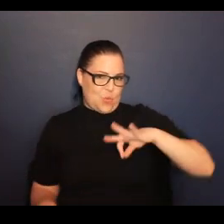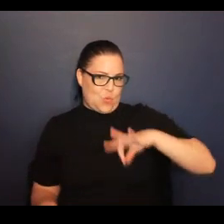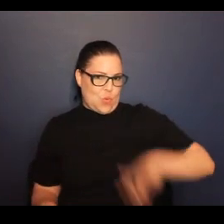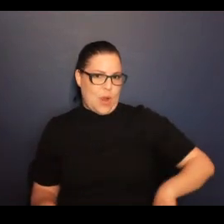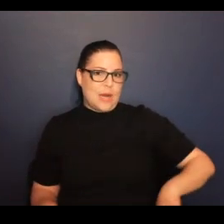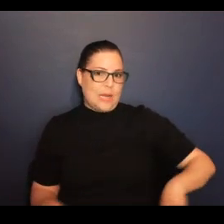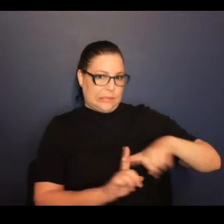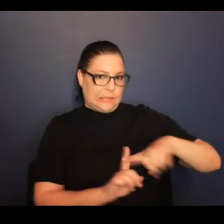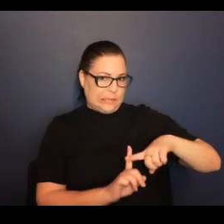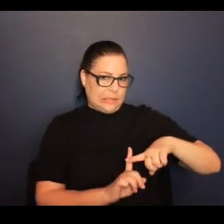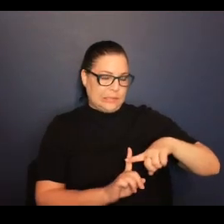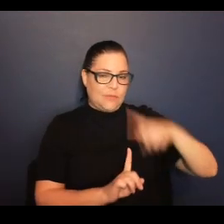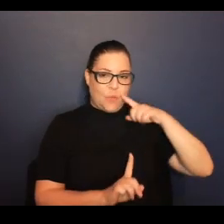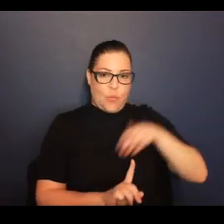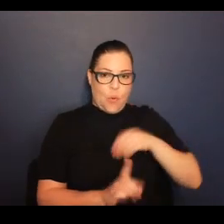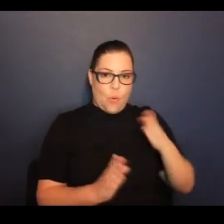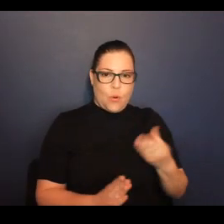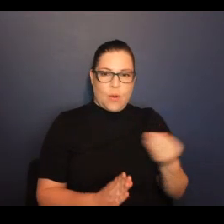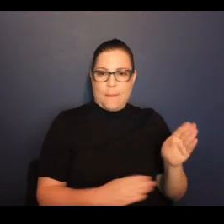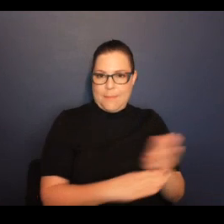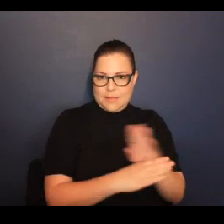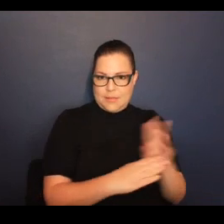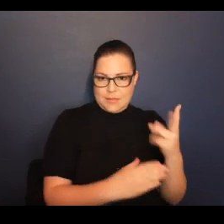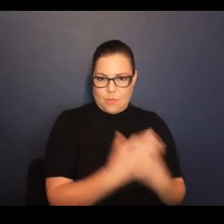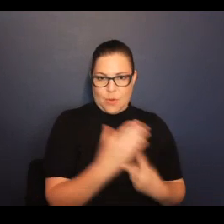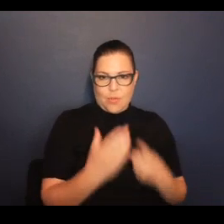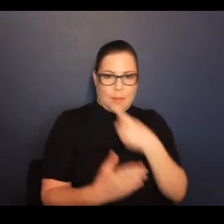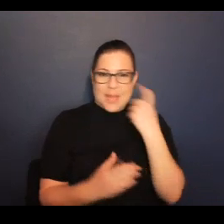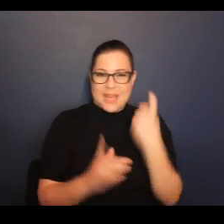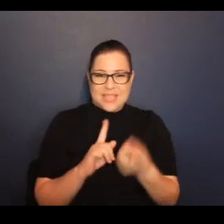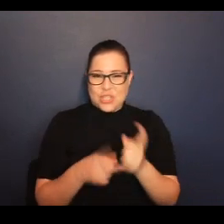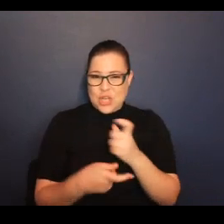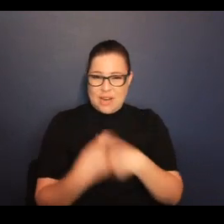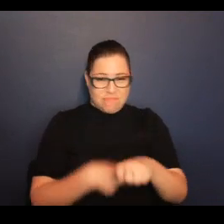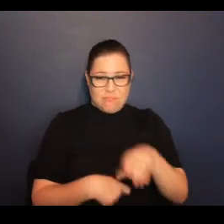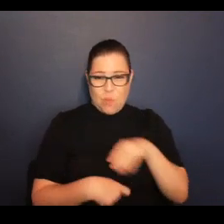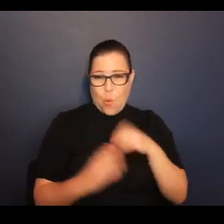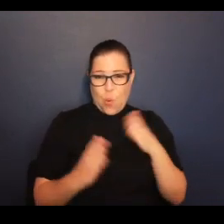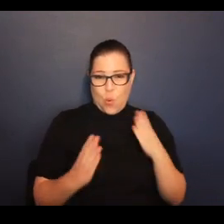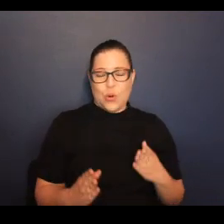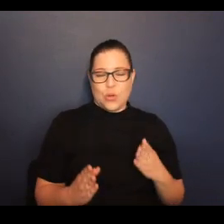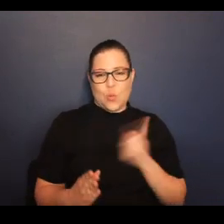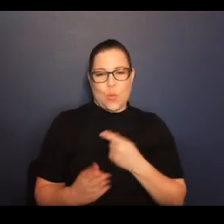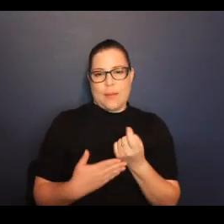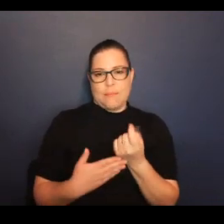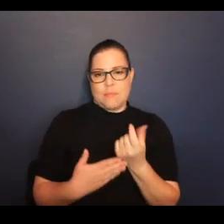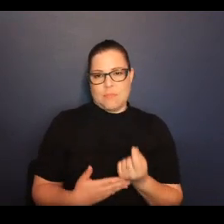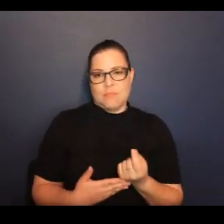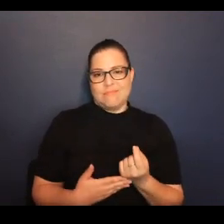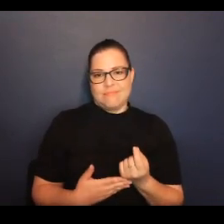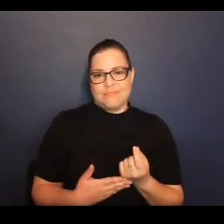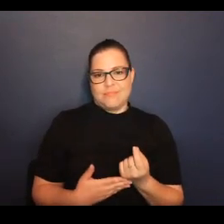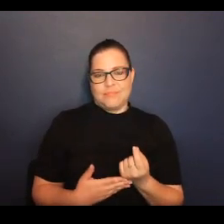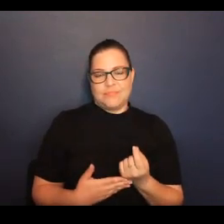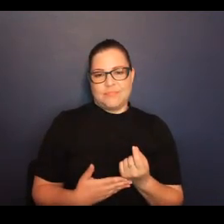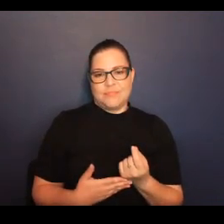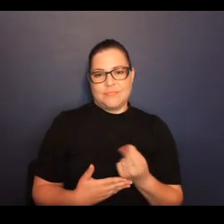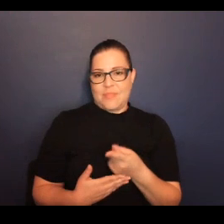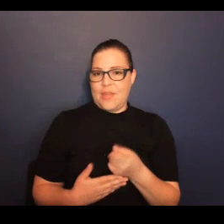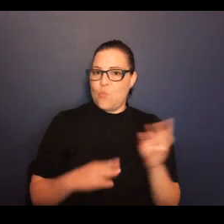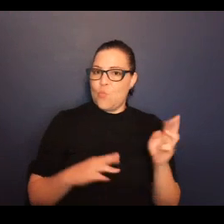record for the owners as well as the business. And due to the change in ownership, we have vetted out the new owners and they're good to